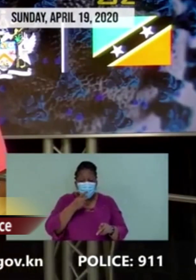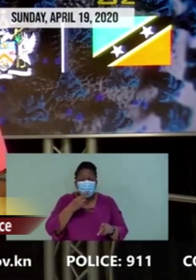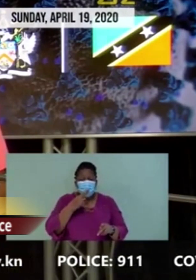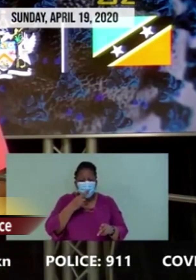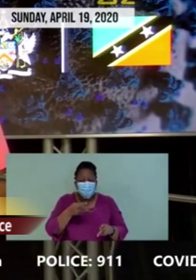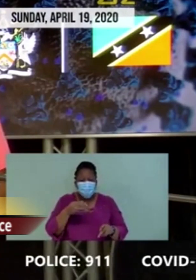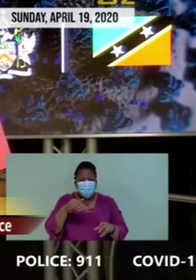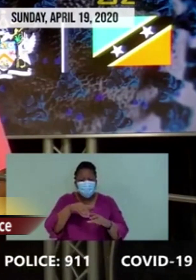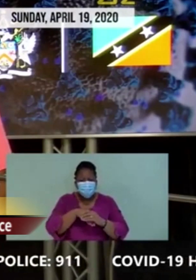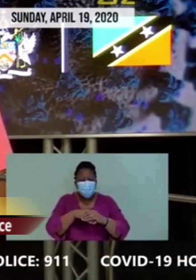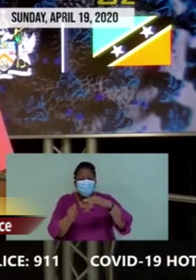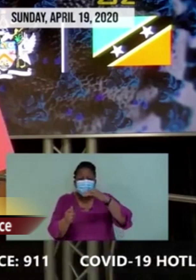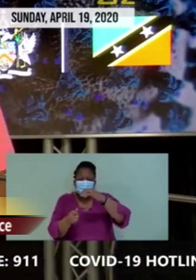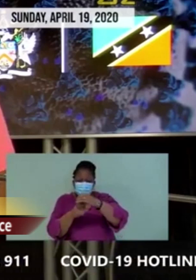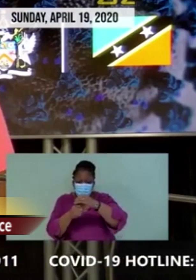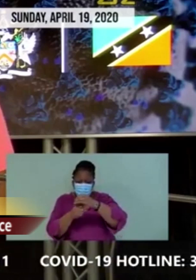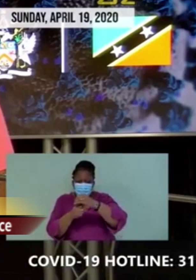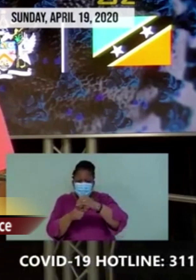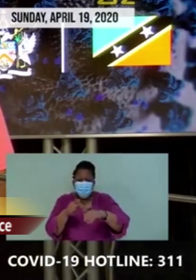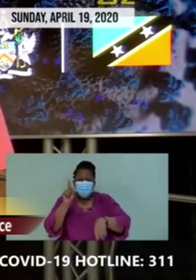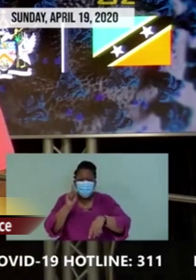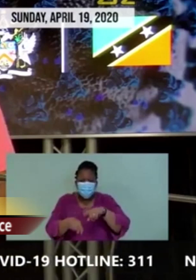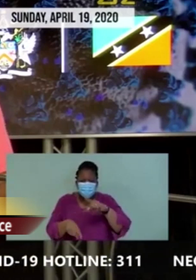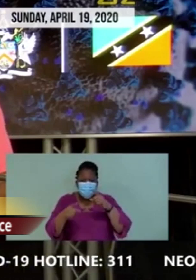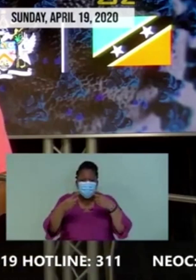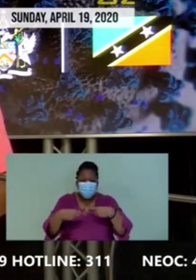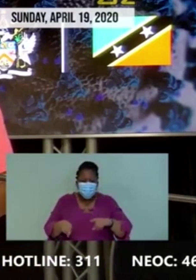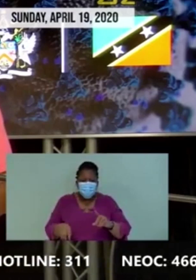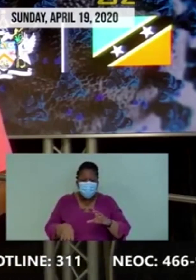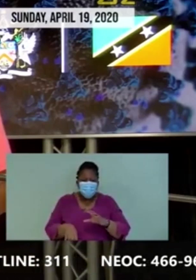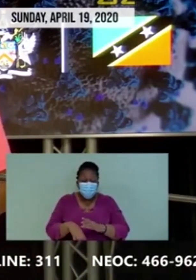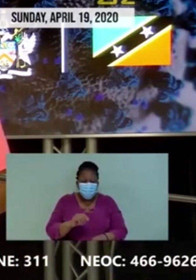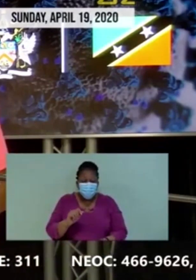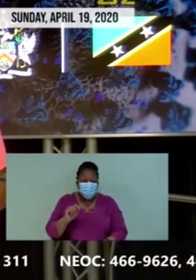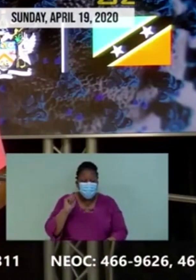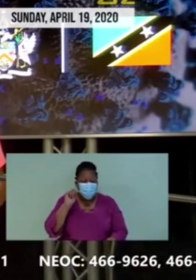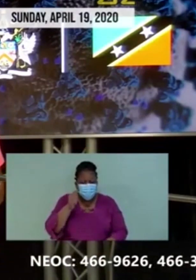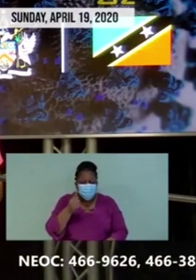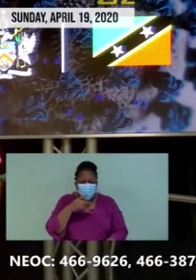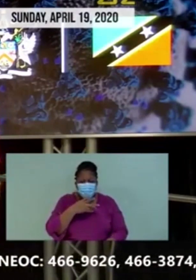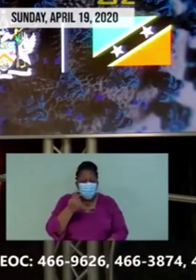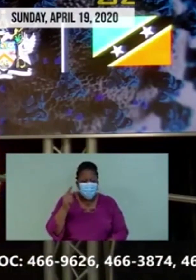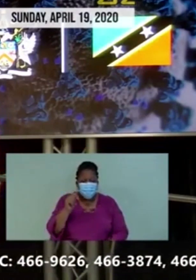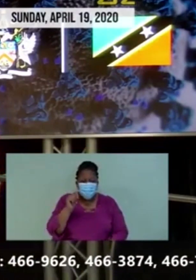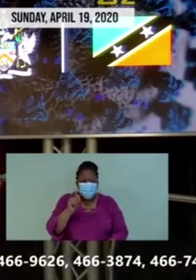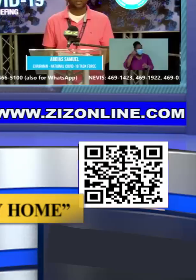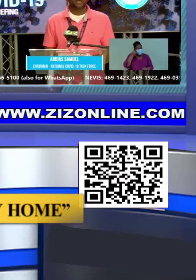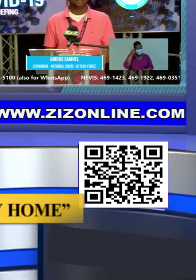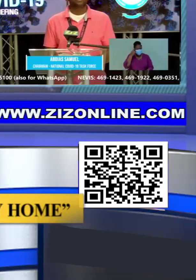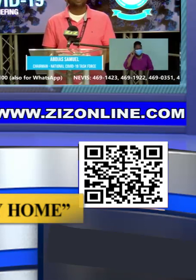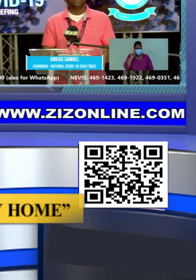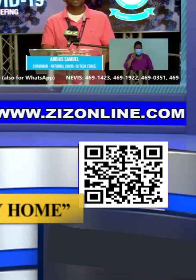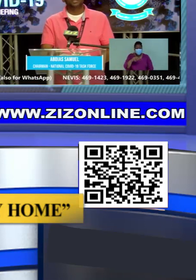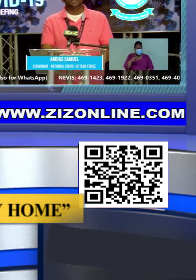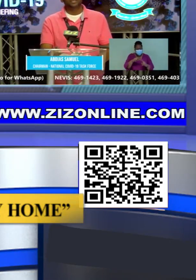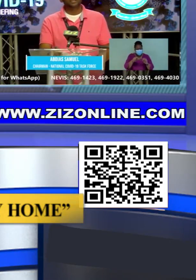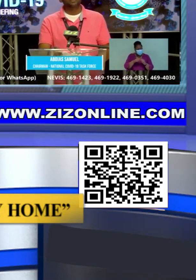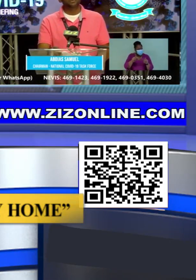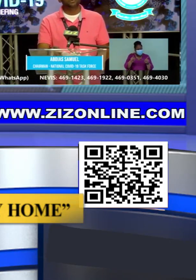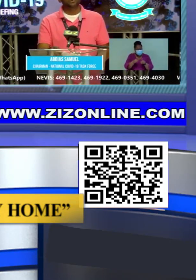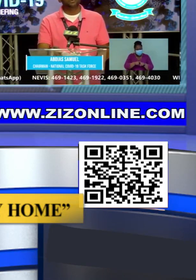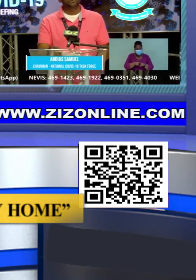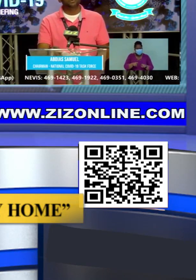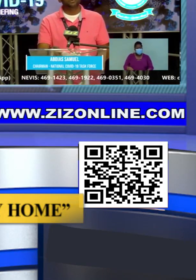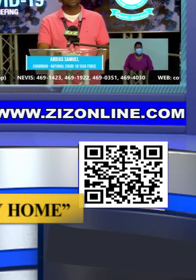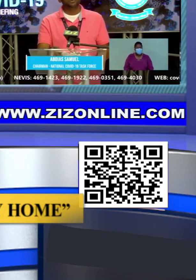and mandatory isolation. Therefore, please stay at home. He said the quarantine and